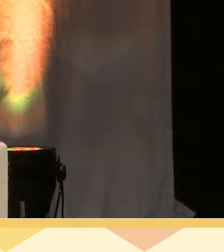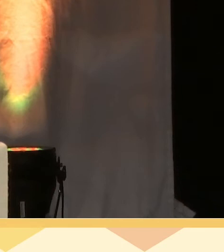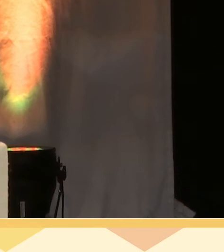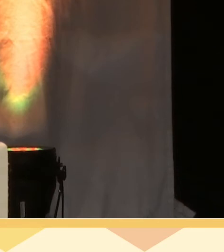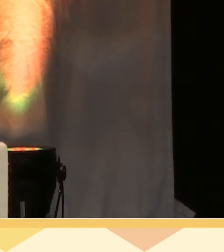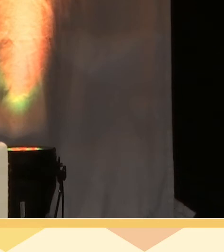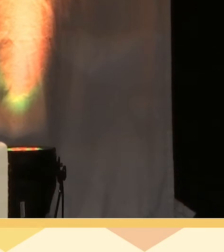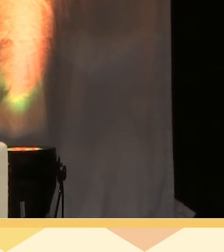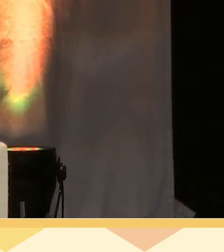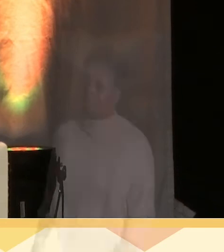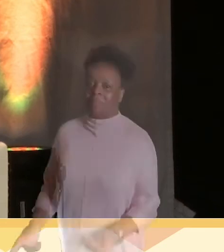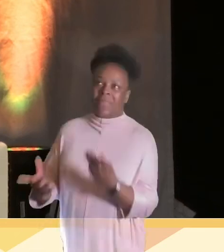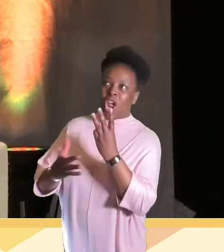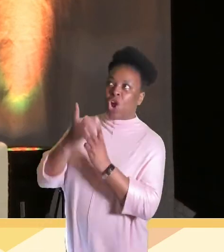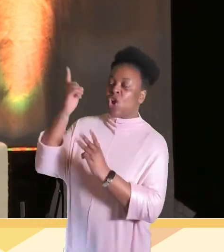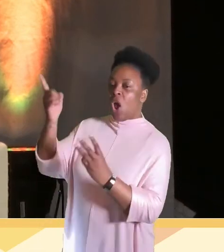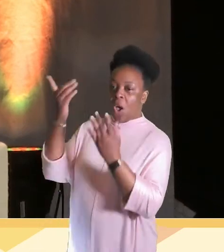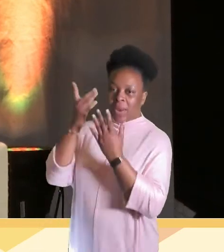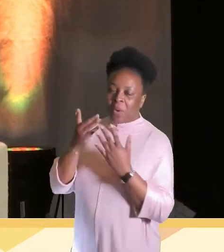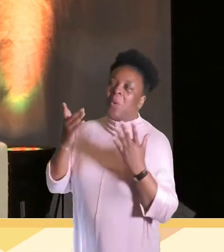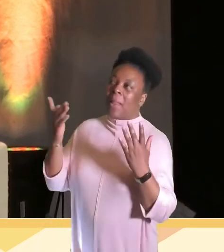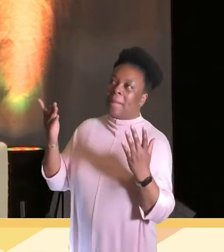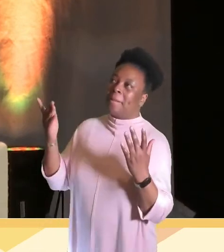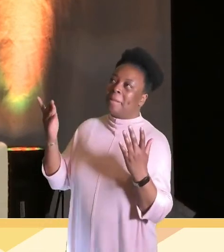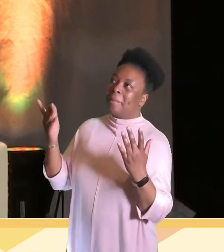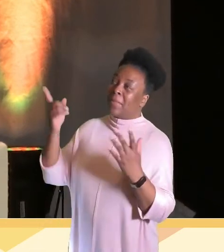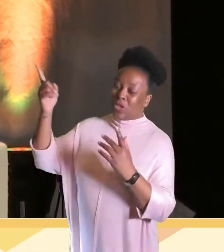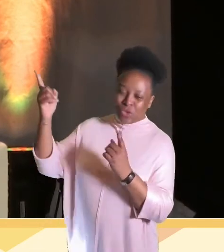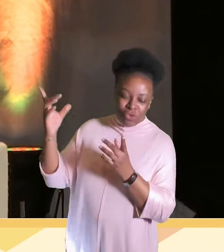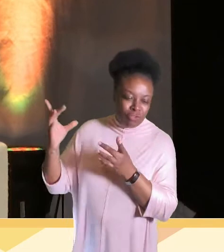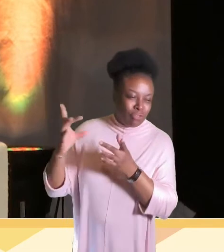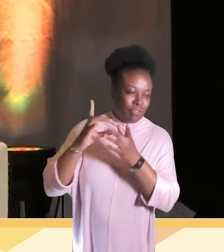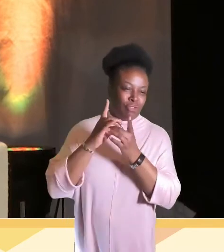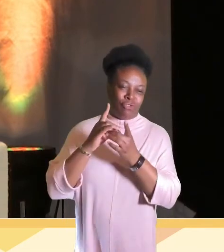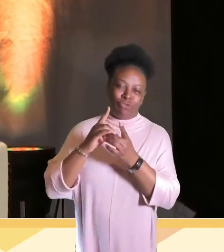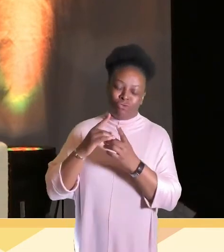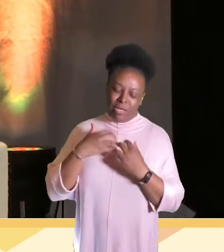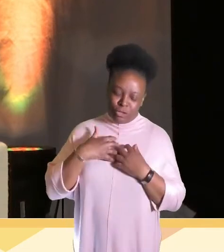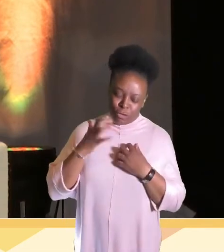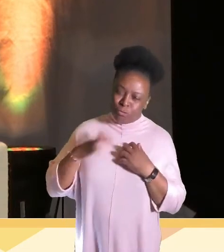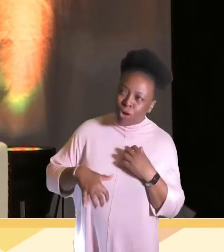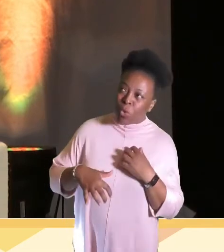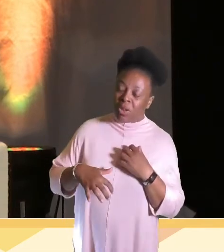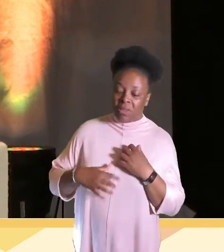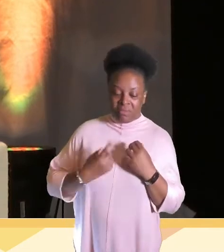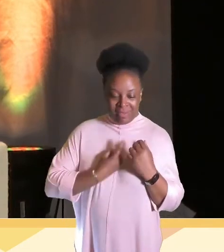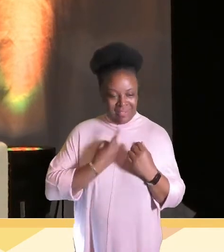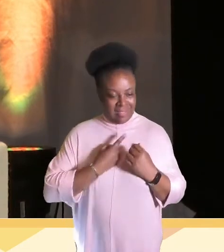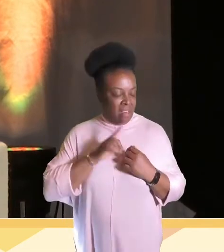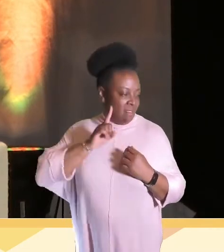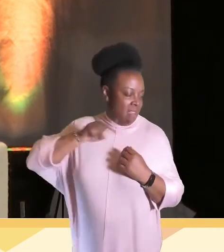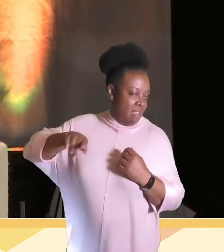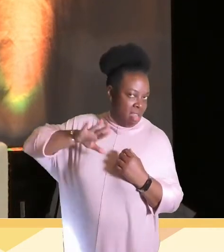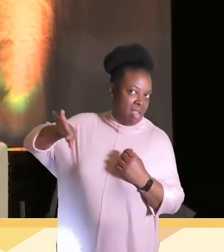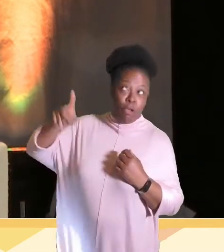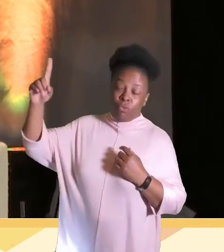God of welcome, who reaches out to the broken and the self-sufficient, the searching